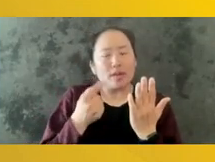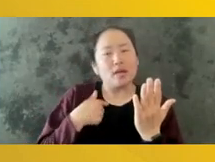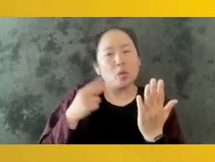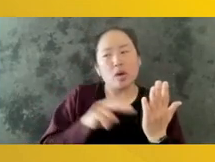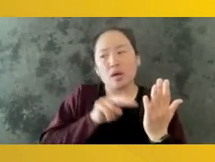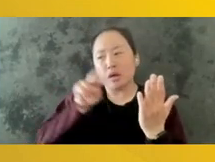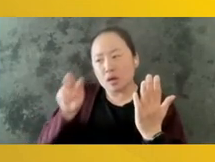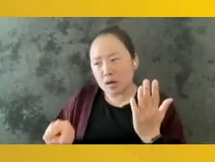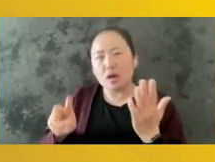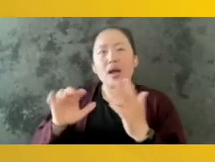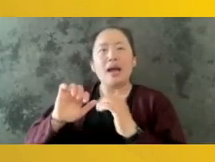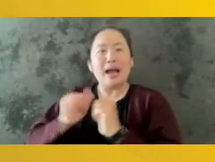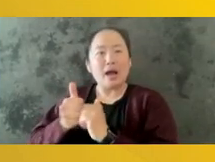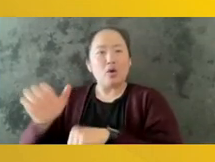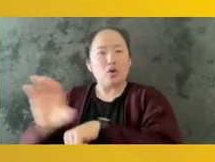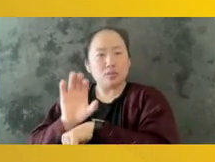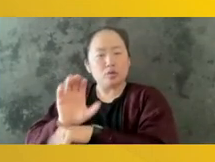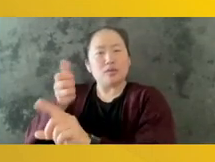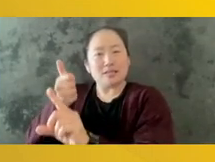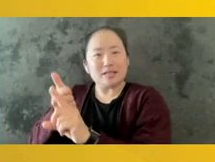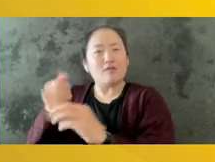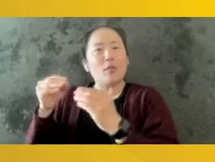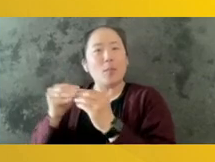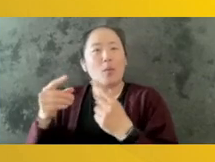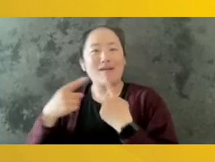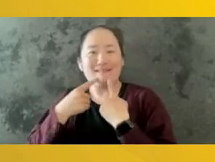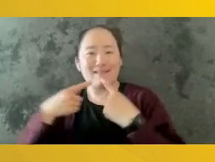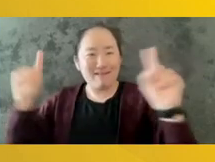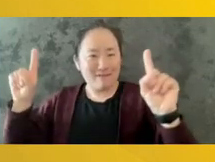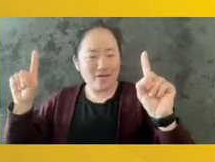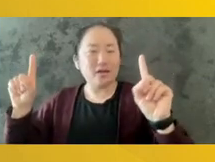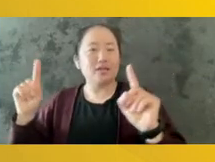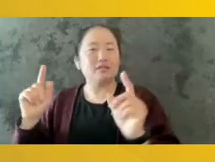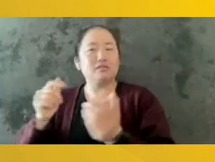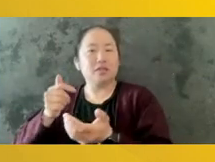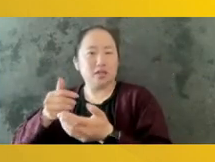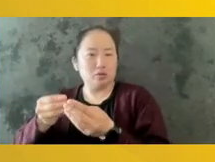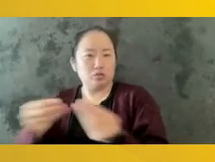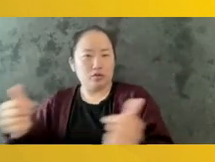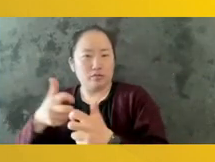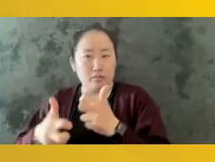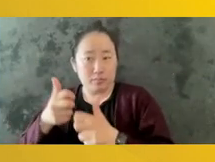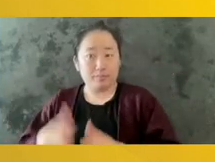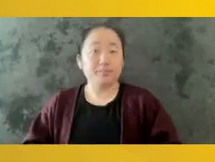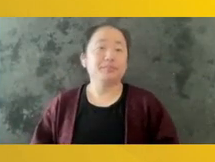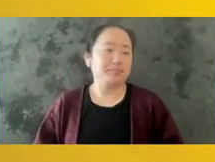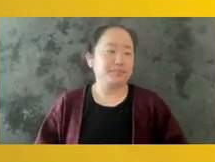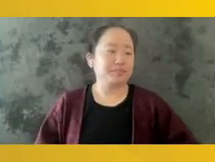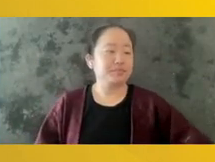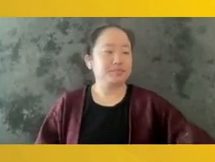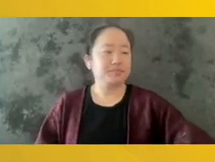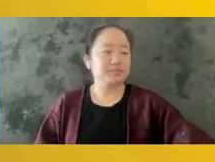more effectively help solve the problem they're working on. Next slide.